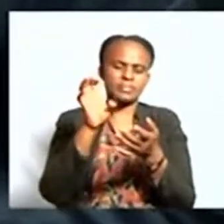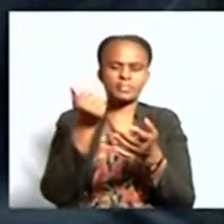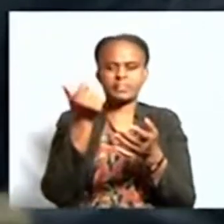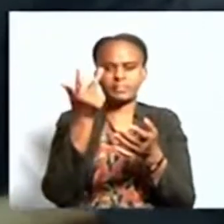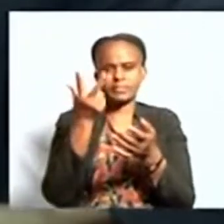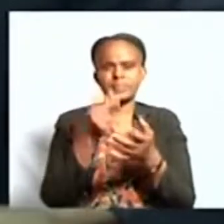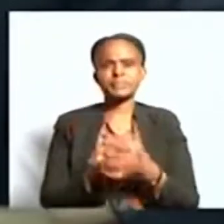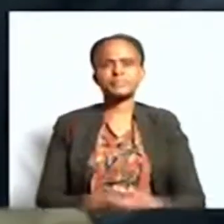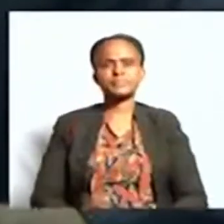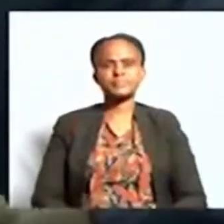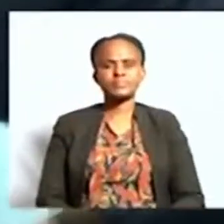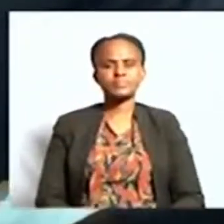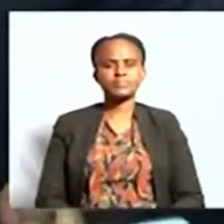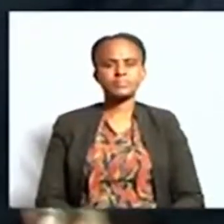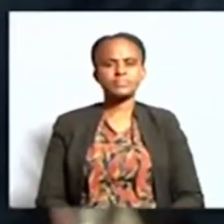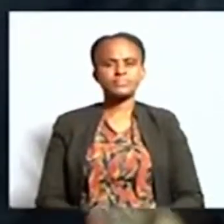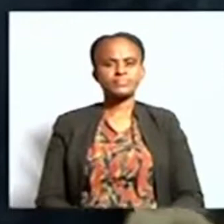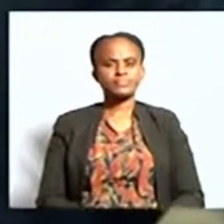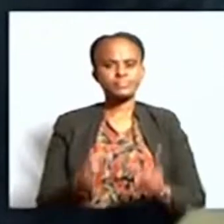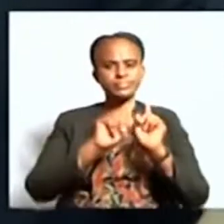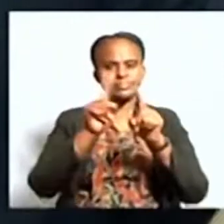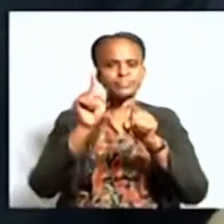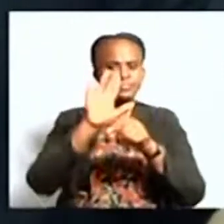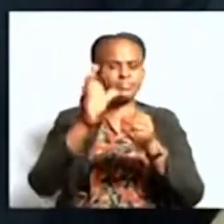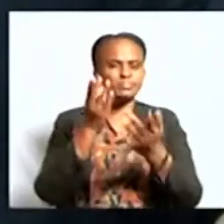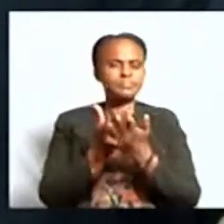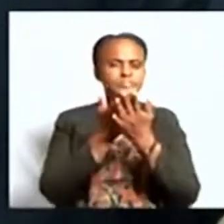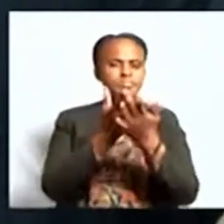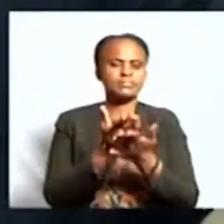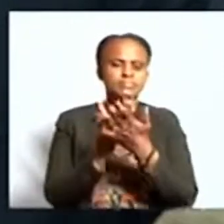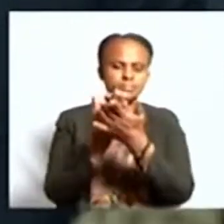179,613. When you go to your submission,